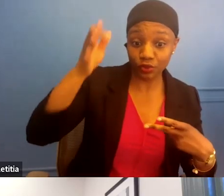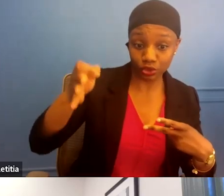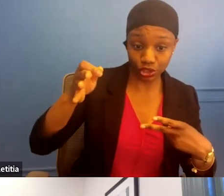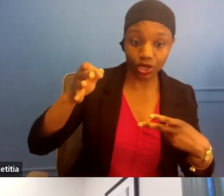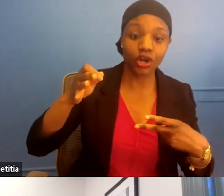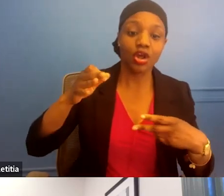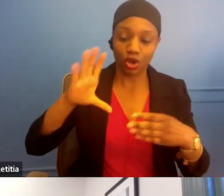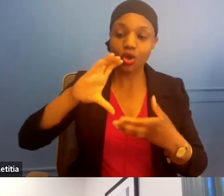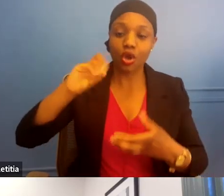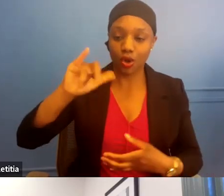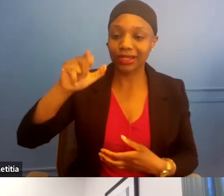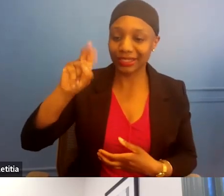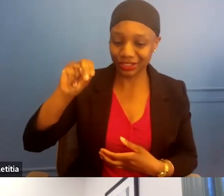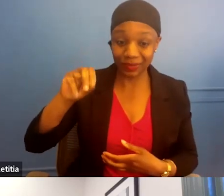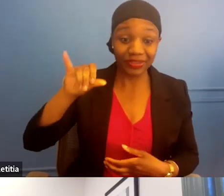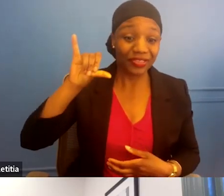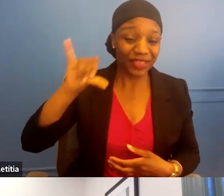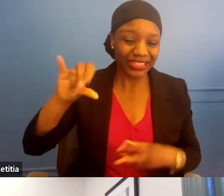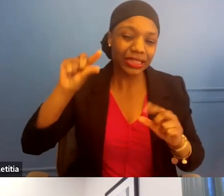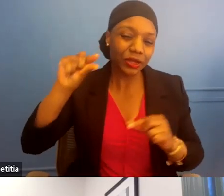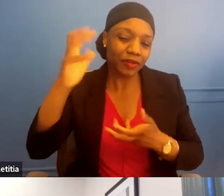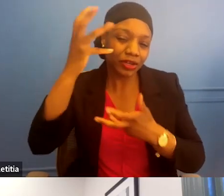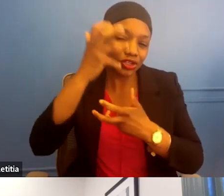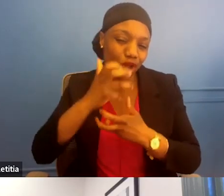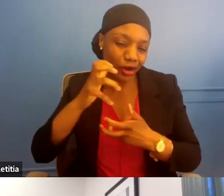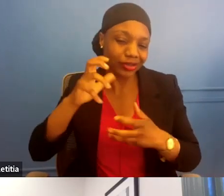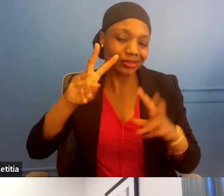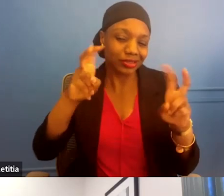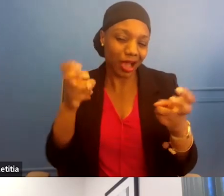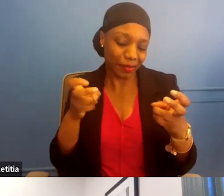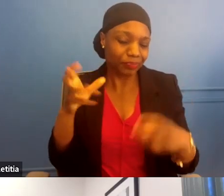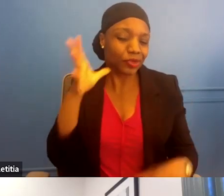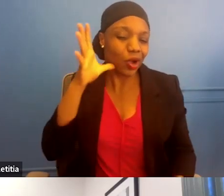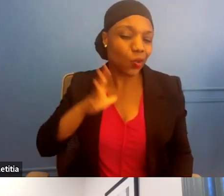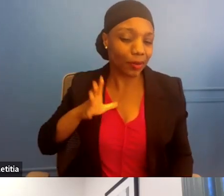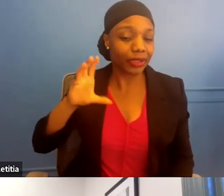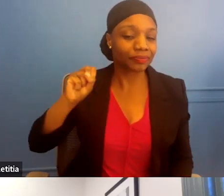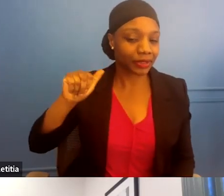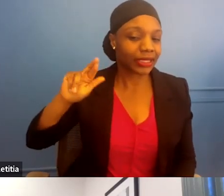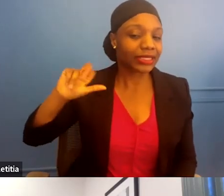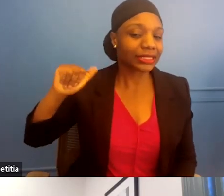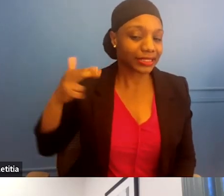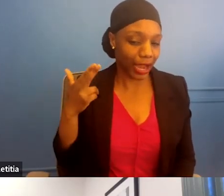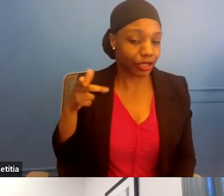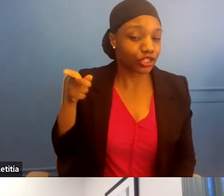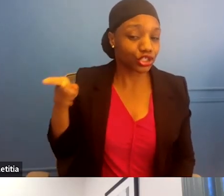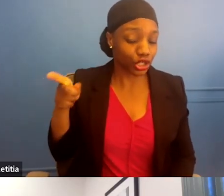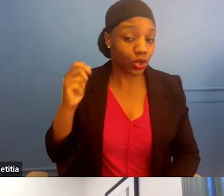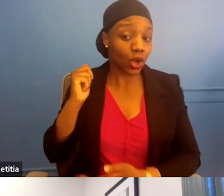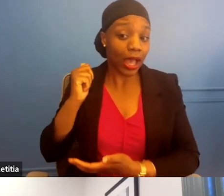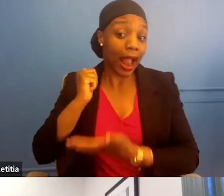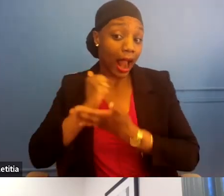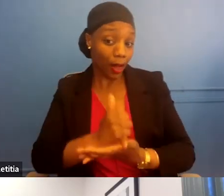long time. It's a little bit of a dark topic. They're helping. It's a woman founder, Sarah, who works and helps with